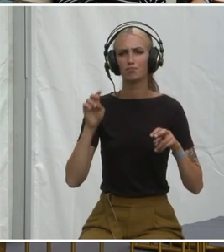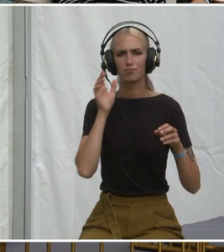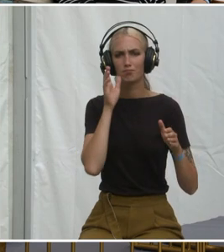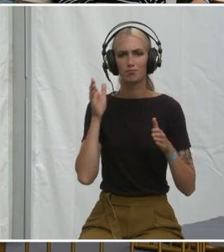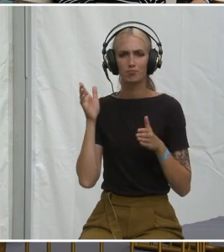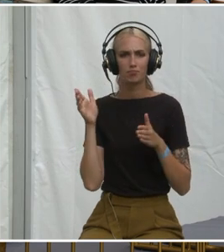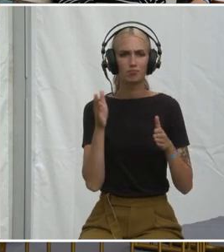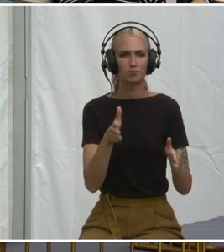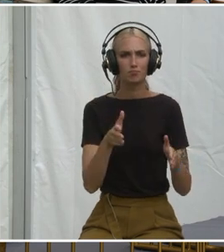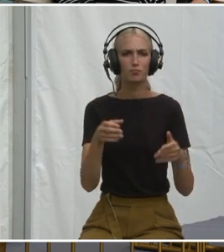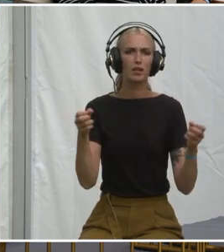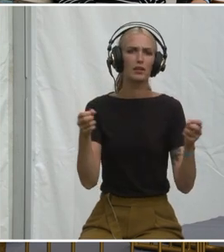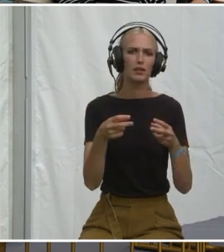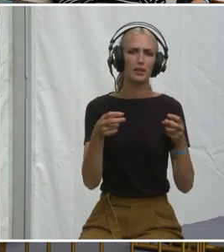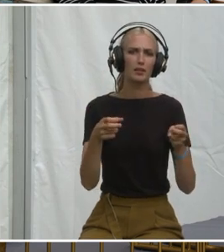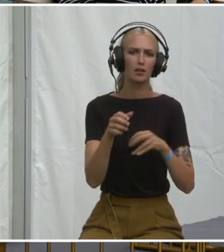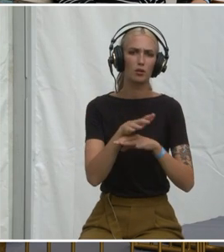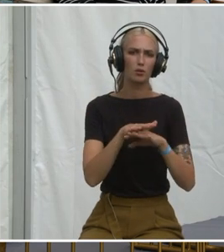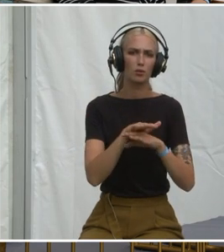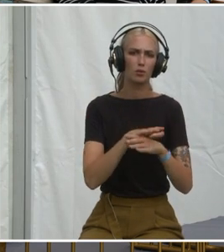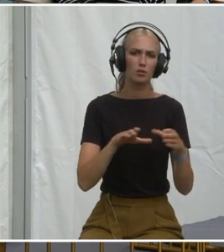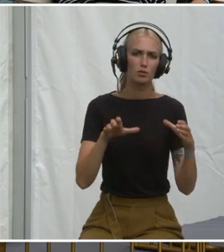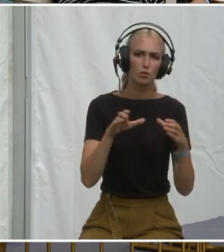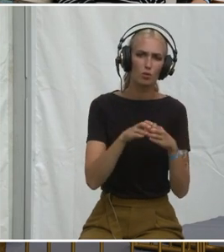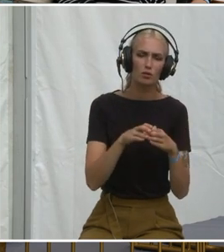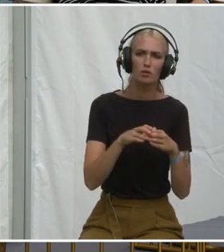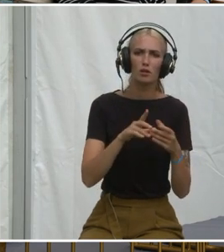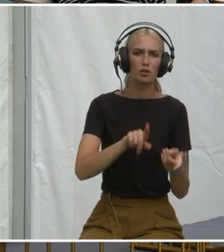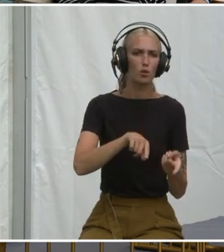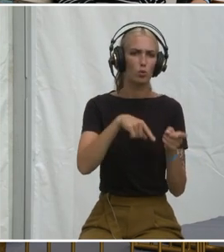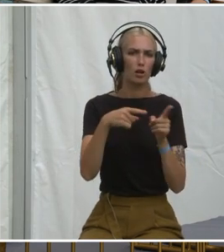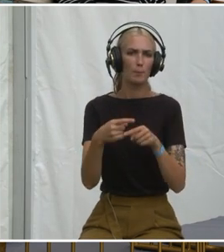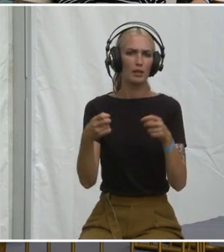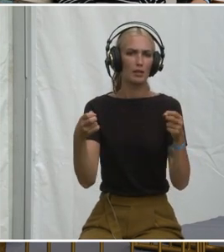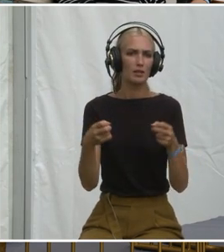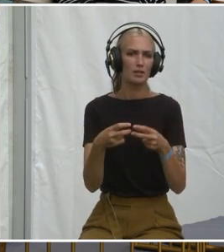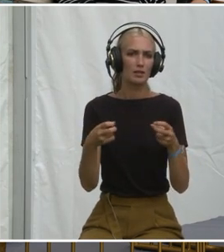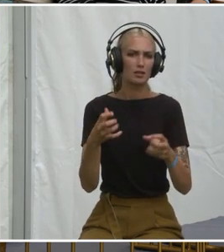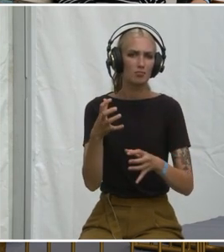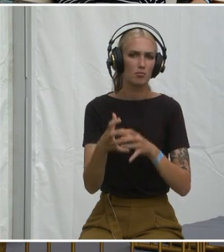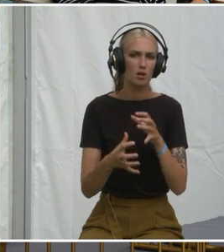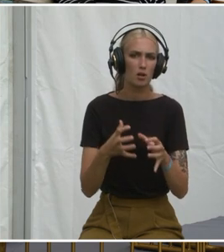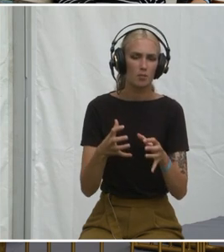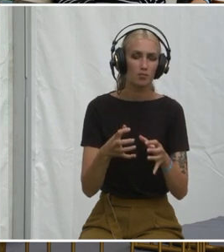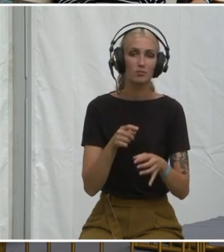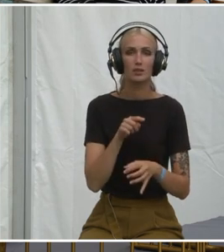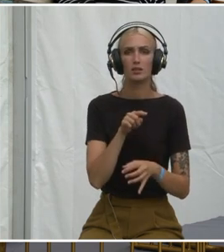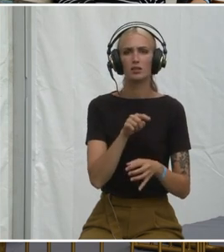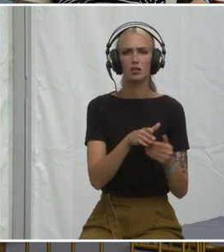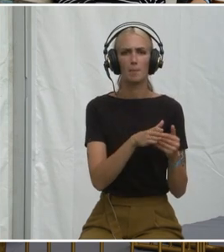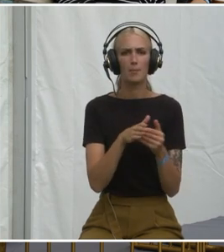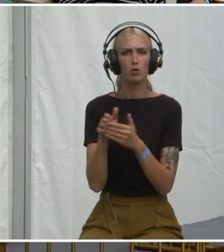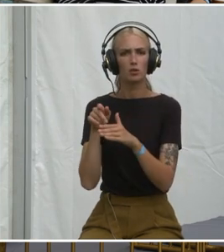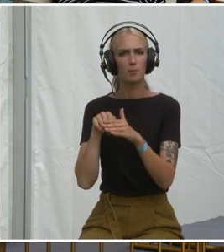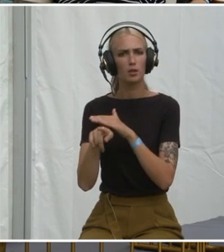the digital society and digital transition and how this is shaping and reshaping migration